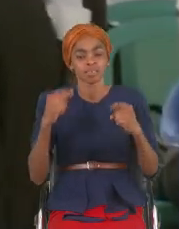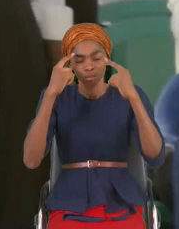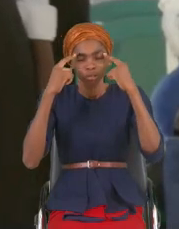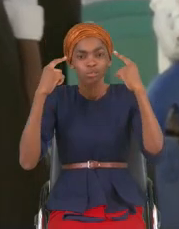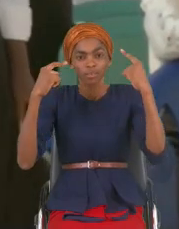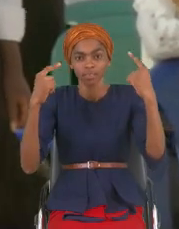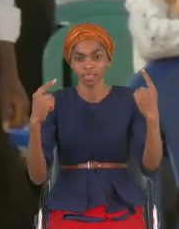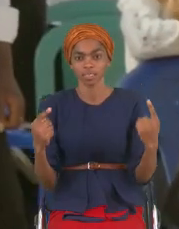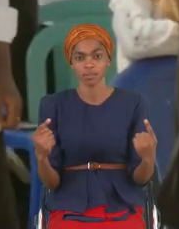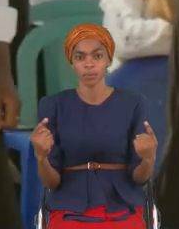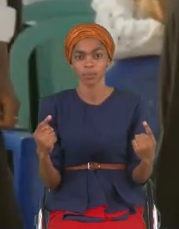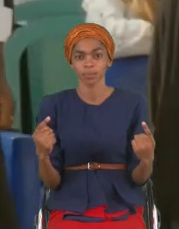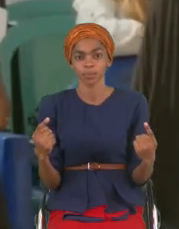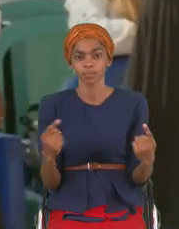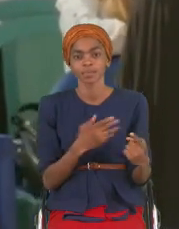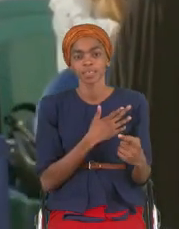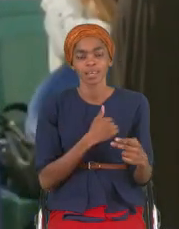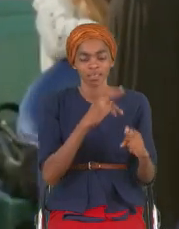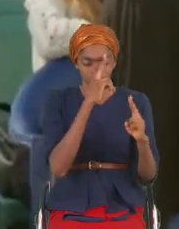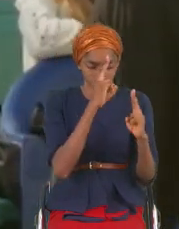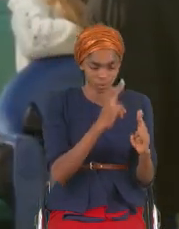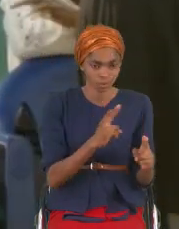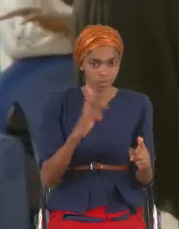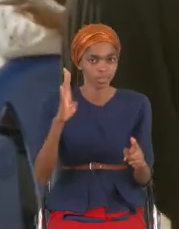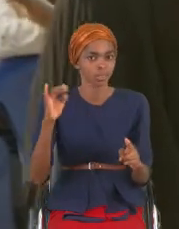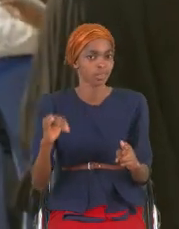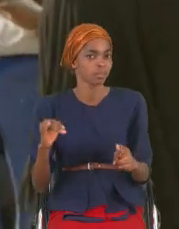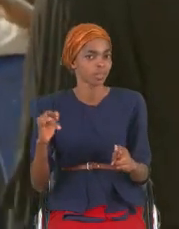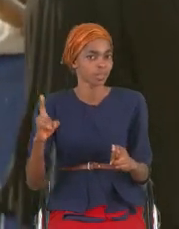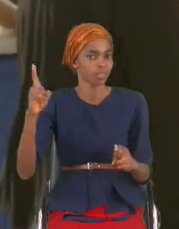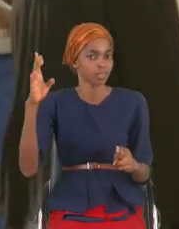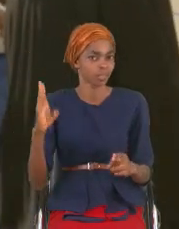successful, and honored by God.